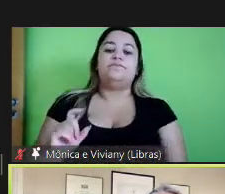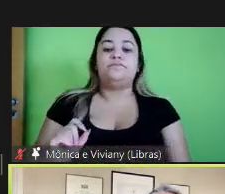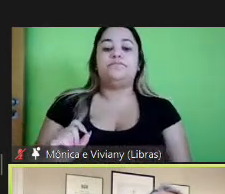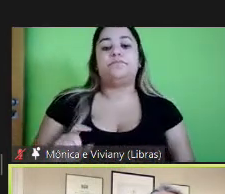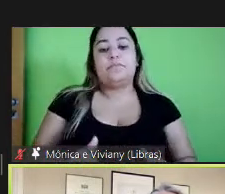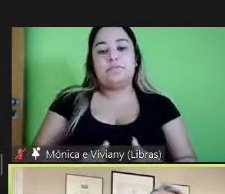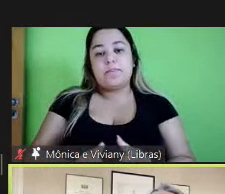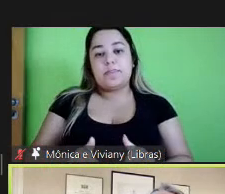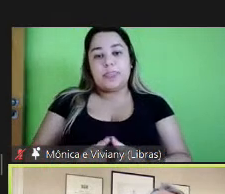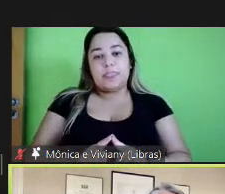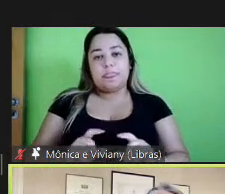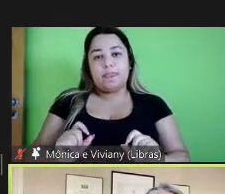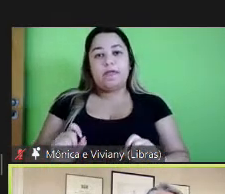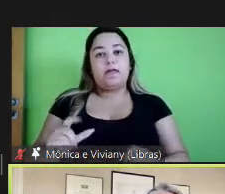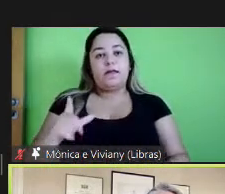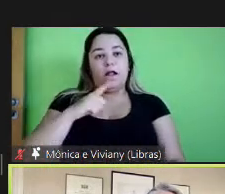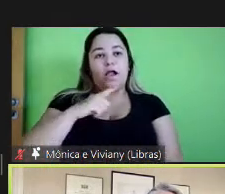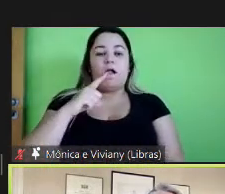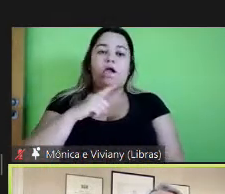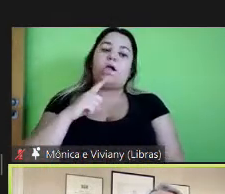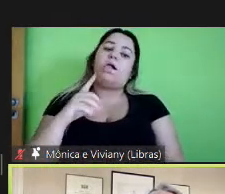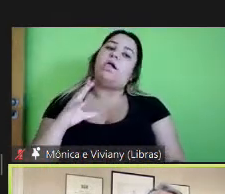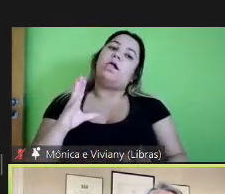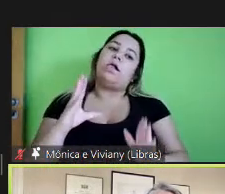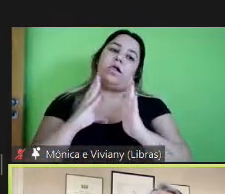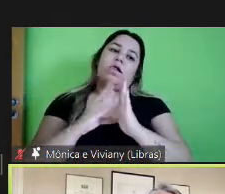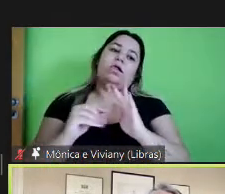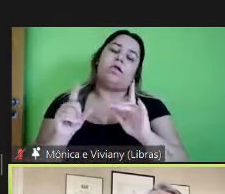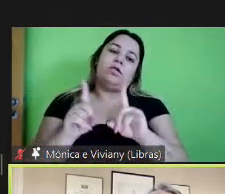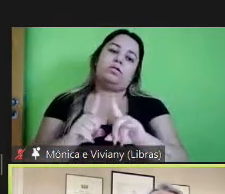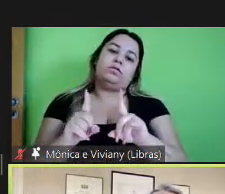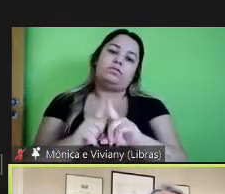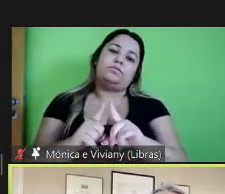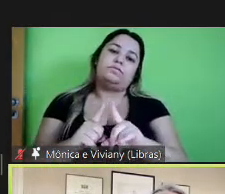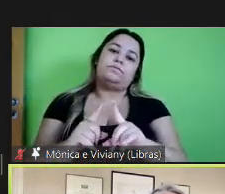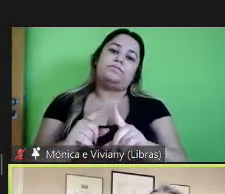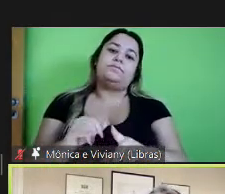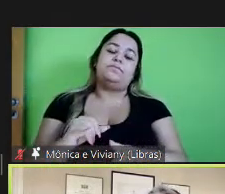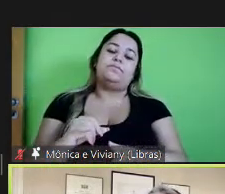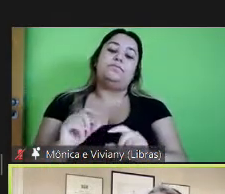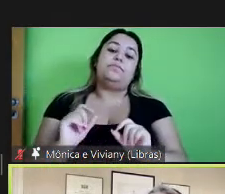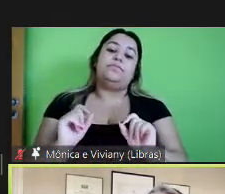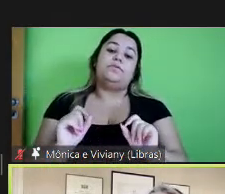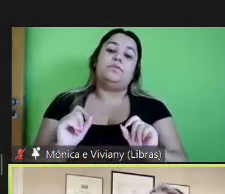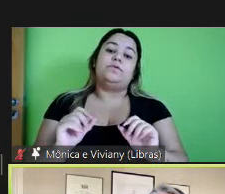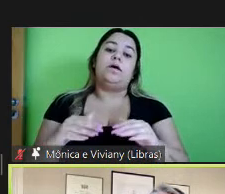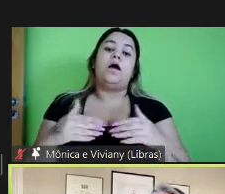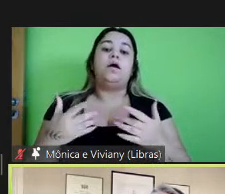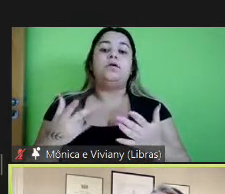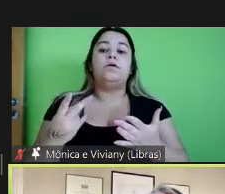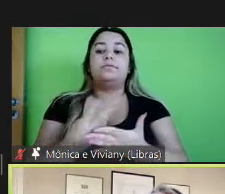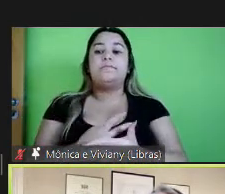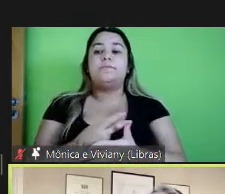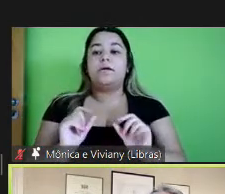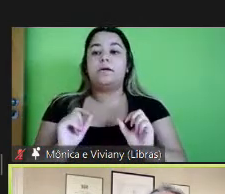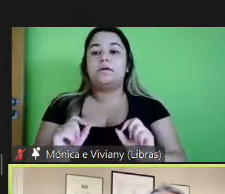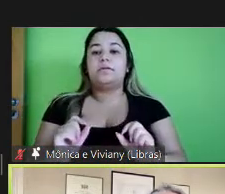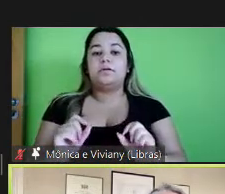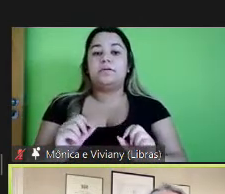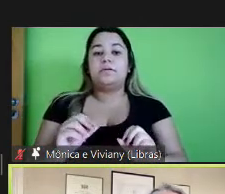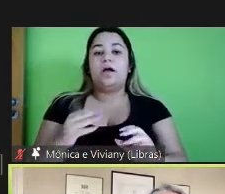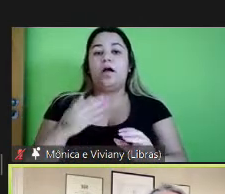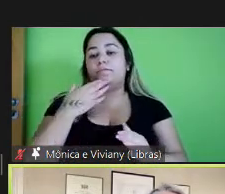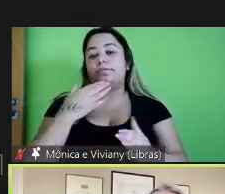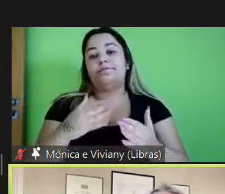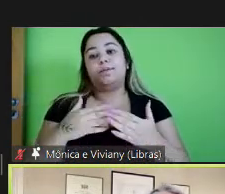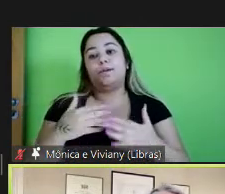element to this, with the exception of the ask and the initial assess. And it'll become clear in a minute why.